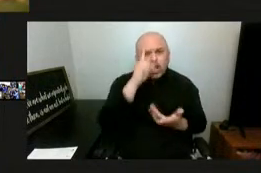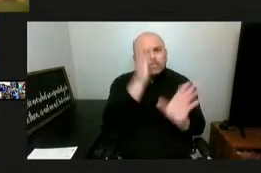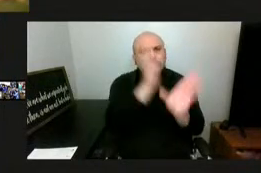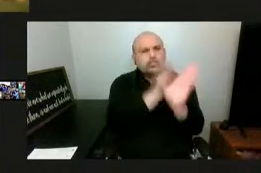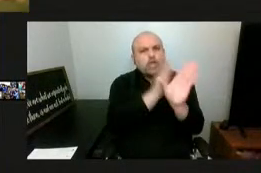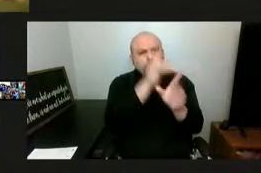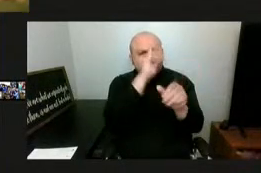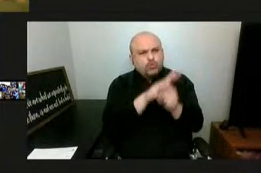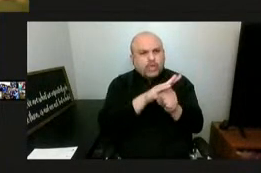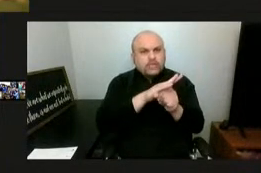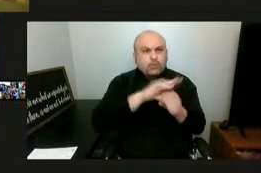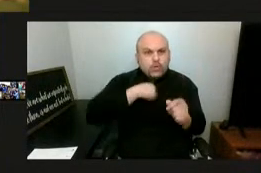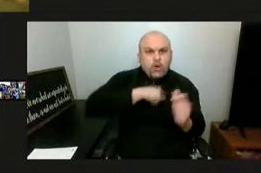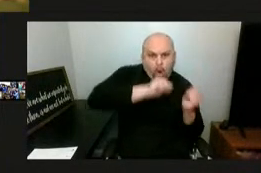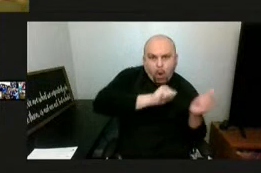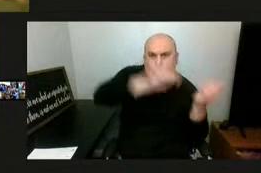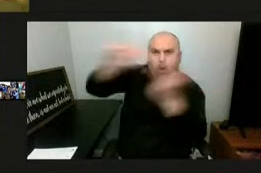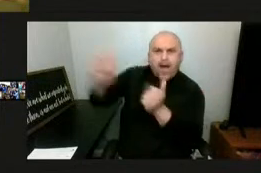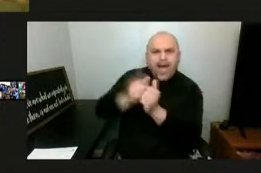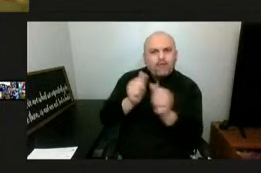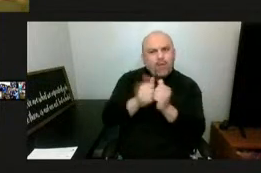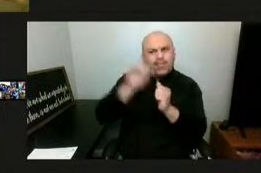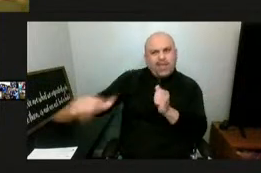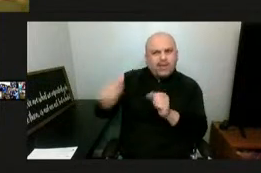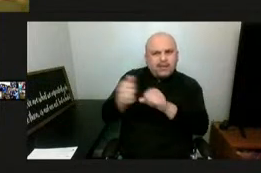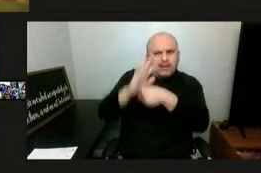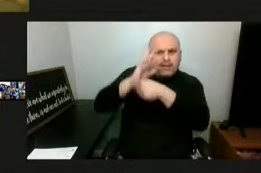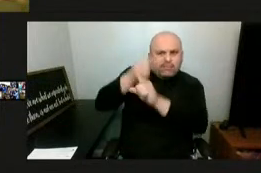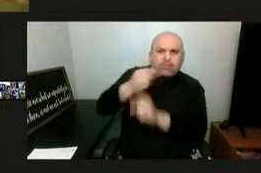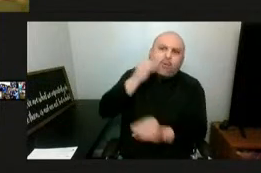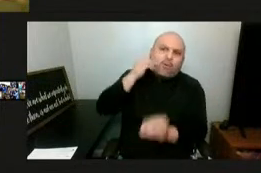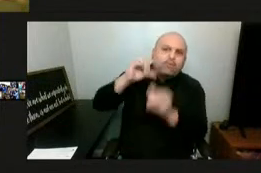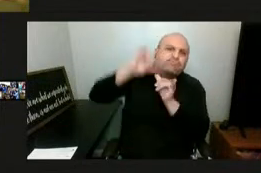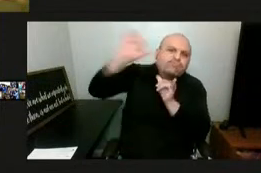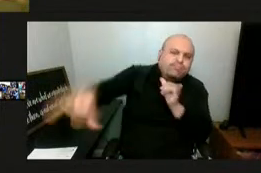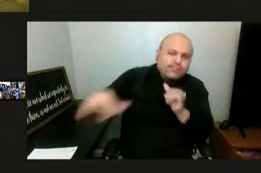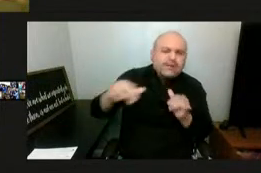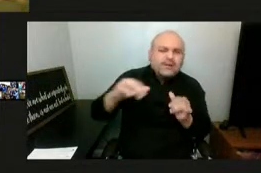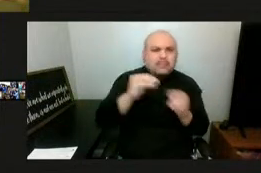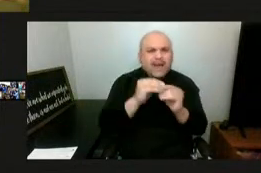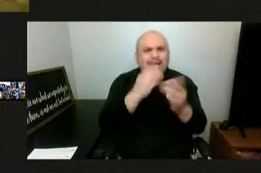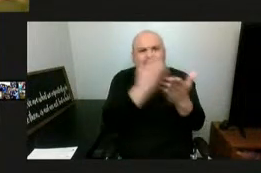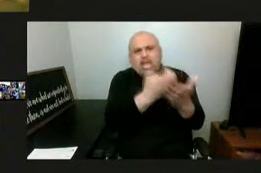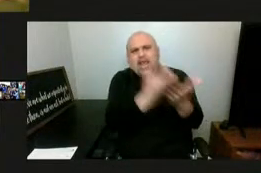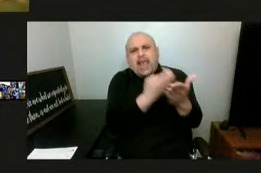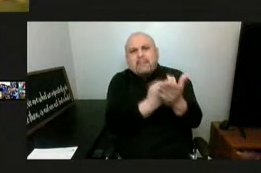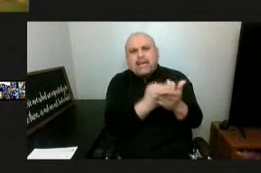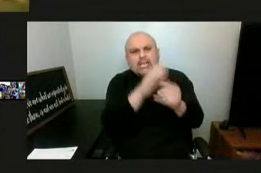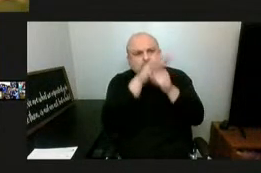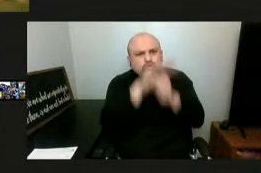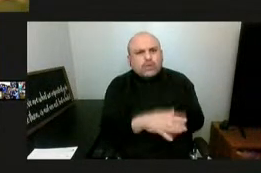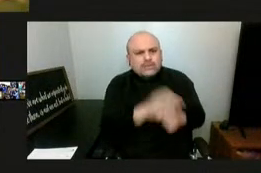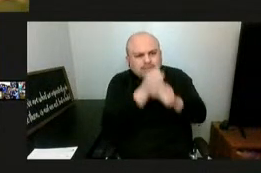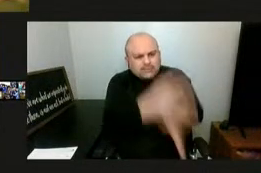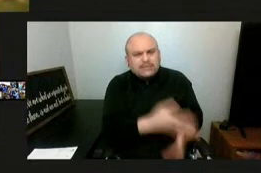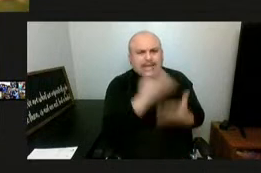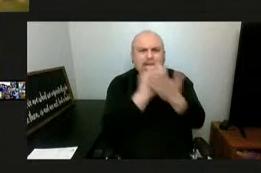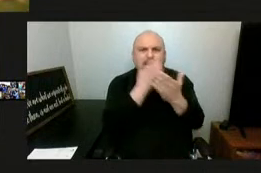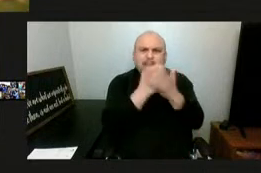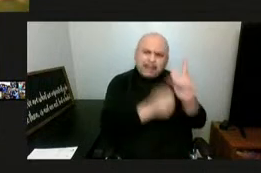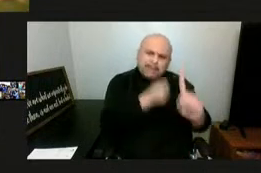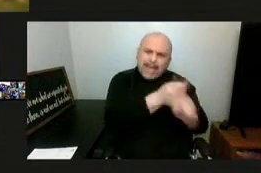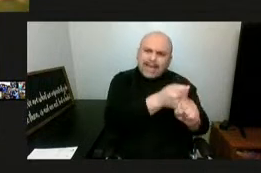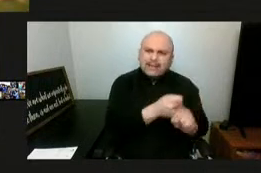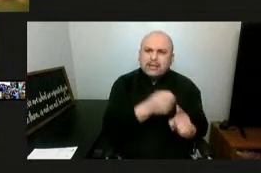as a result of the pandemic. And then on top of that, we had the economic stressors and the economic impact, which we know